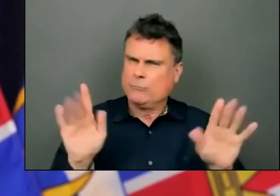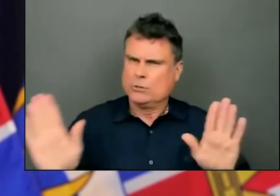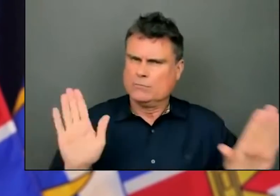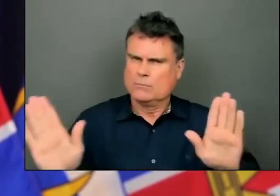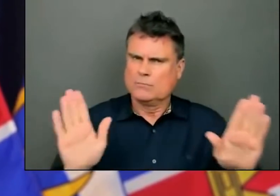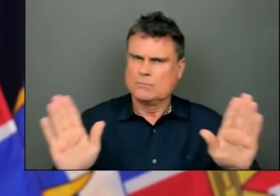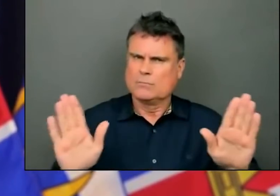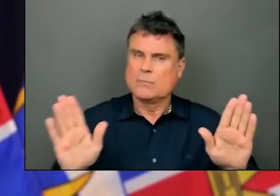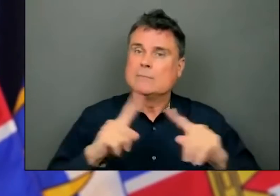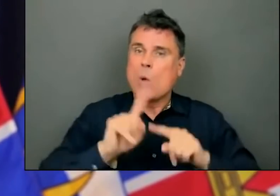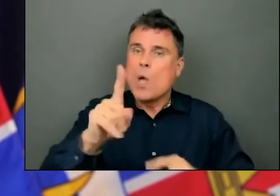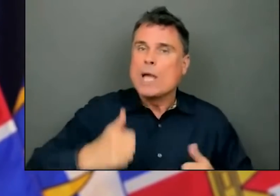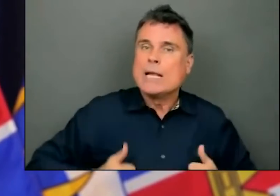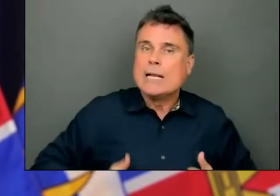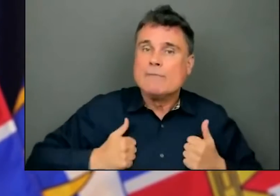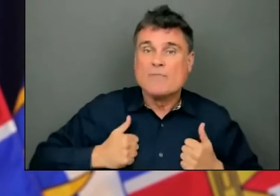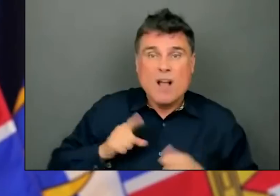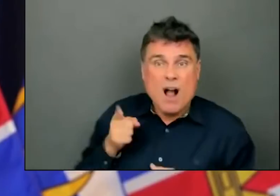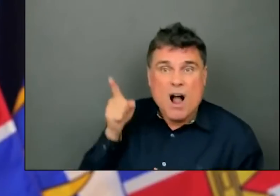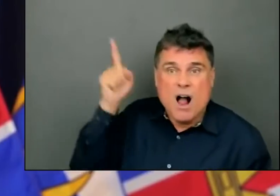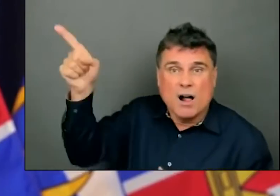are the PCR tests.